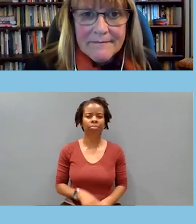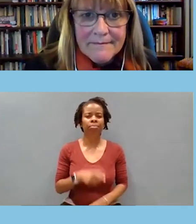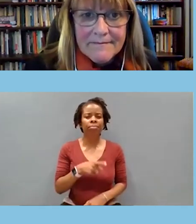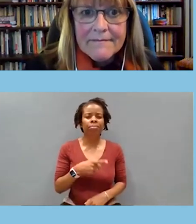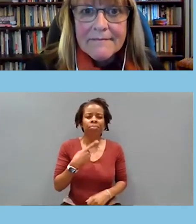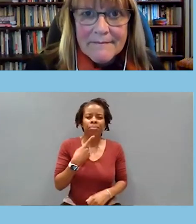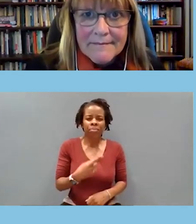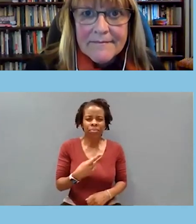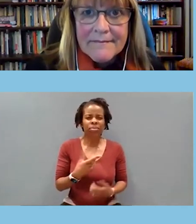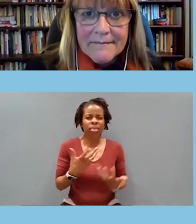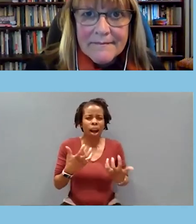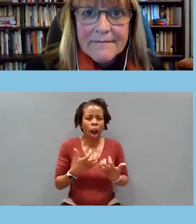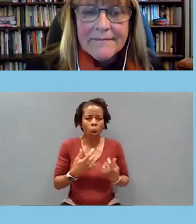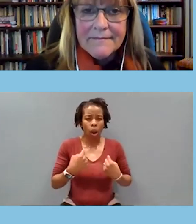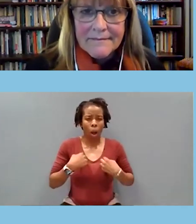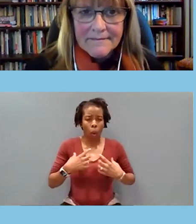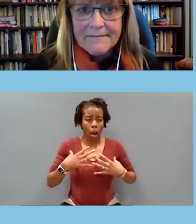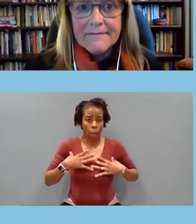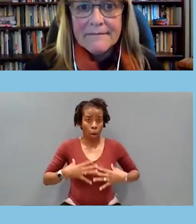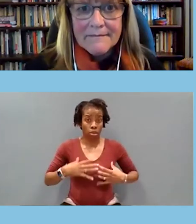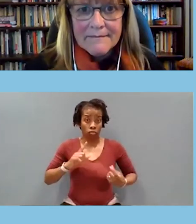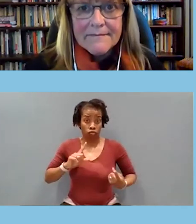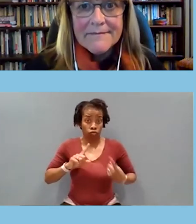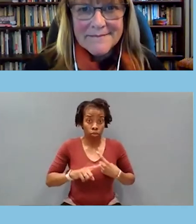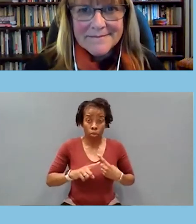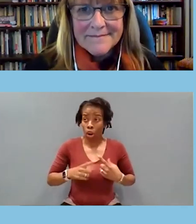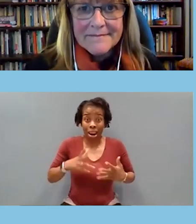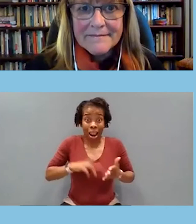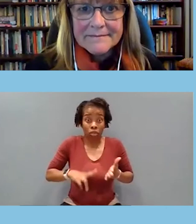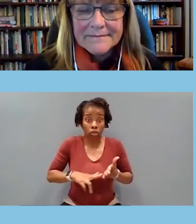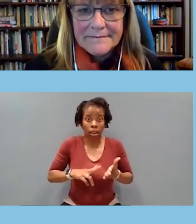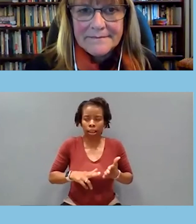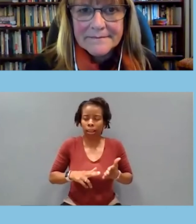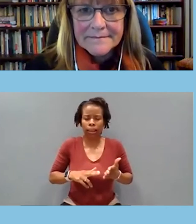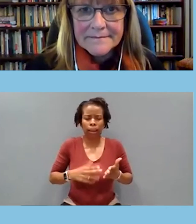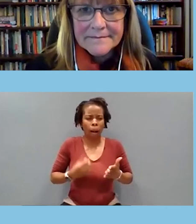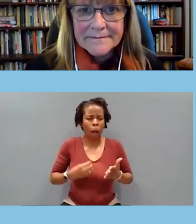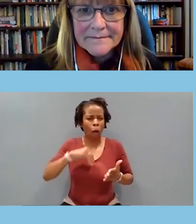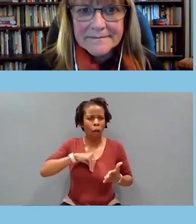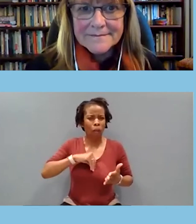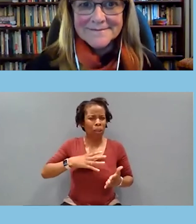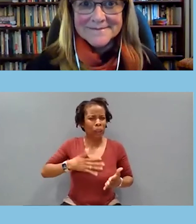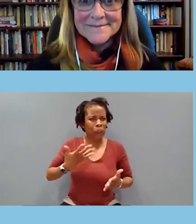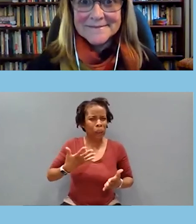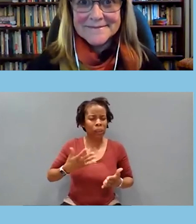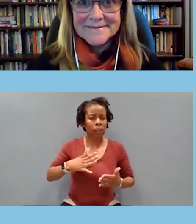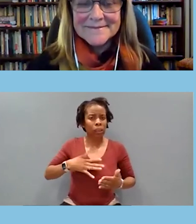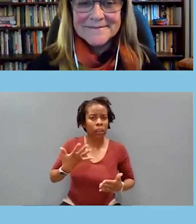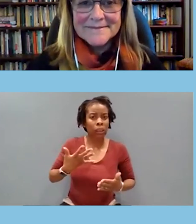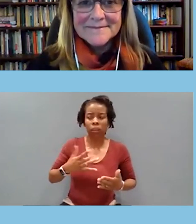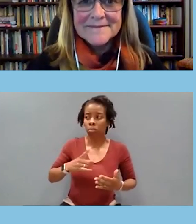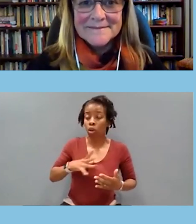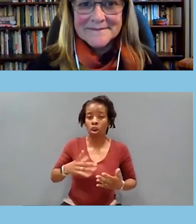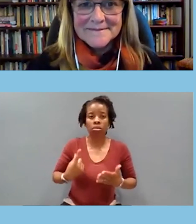somatic response that's kind of encoded in the idea of distaste is almost that sort of something embarrassing has happened in the sort